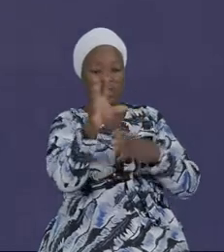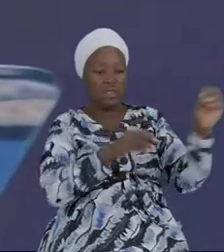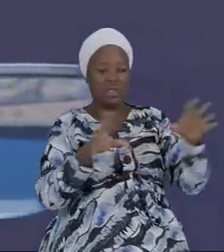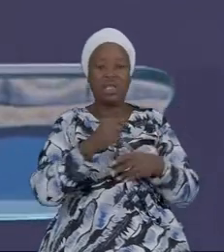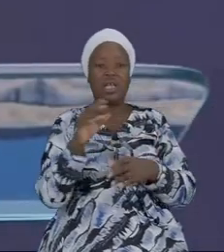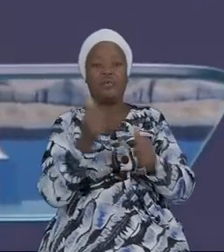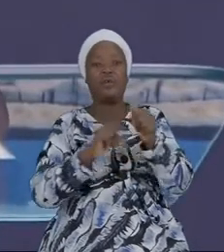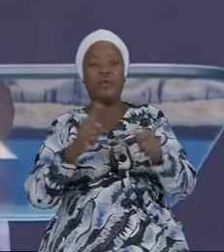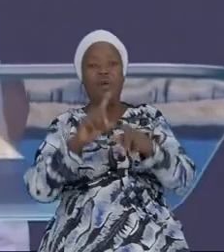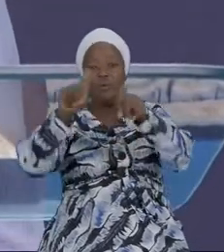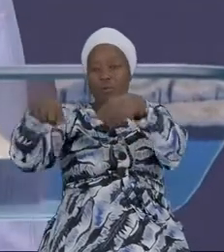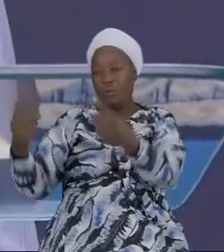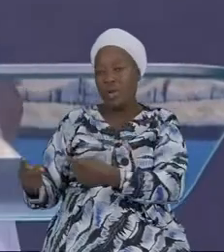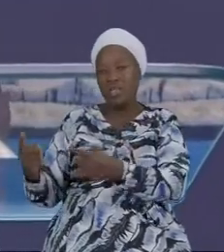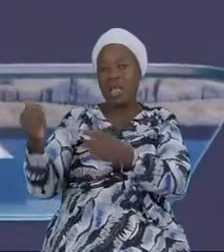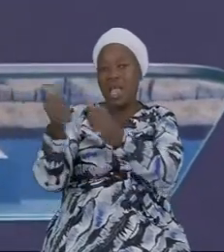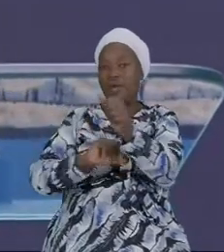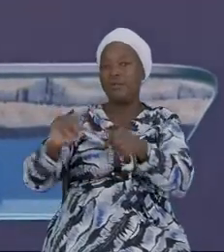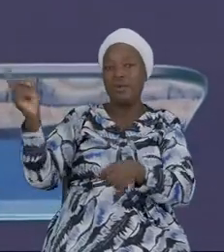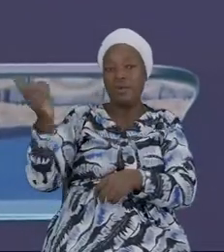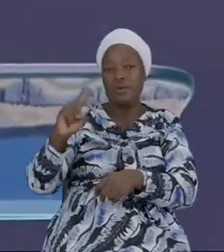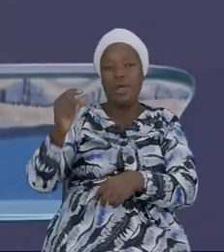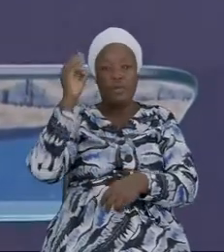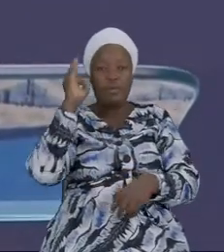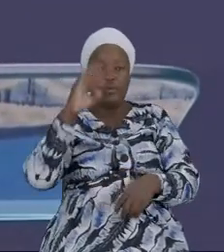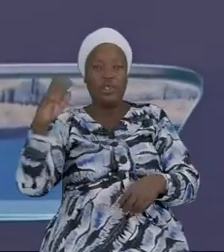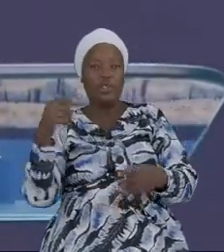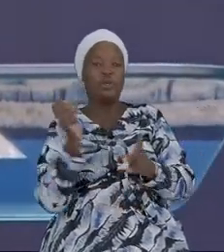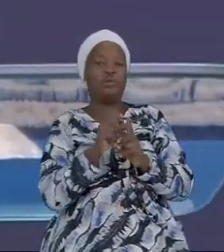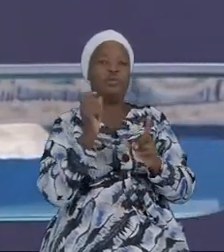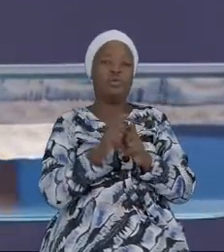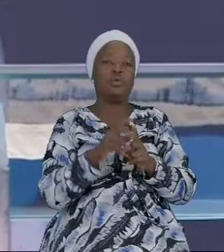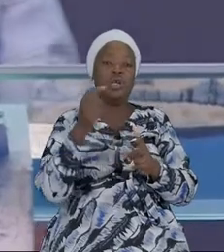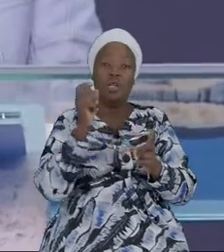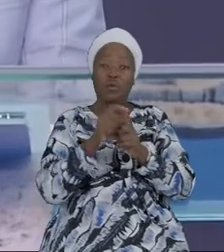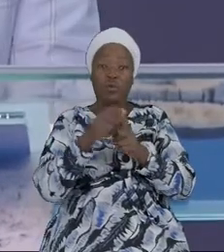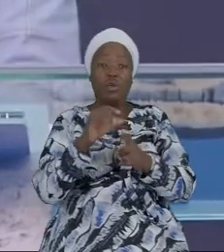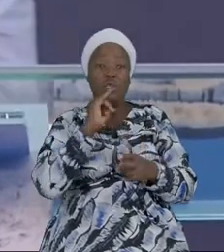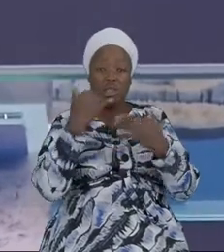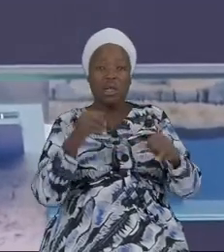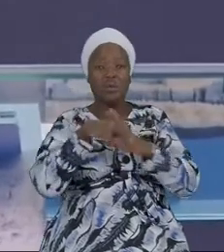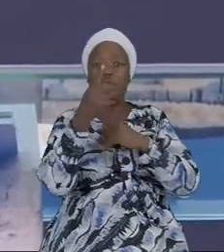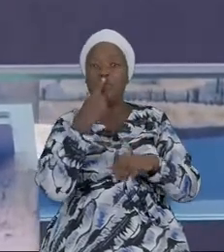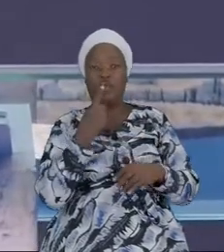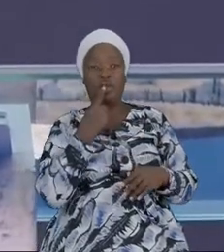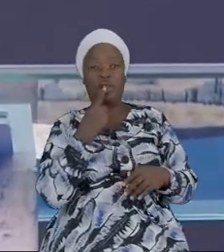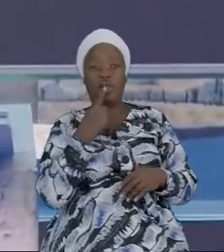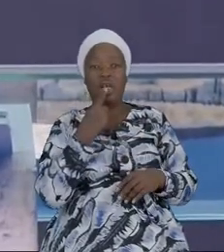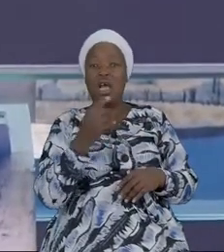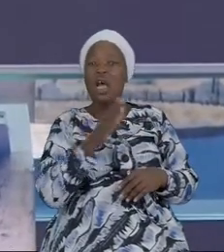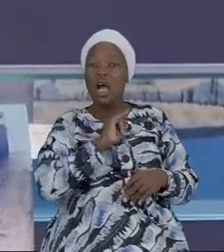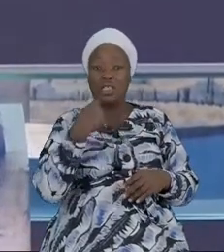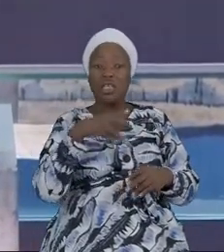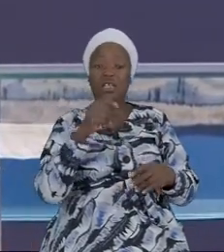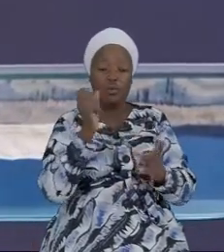abroad went everywhere preaching the word. The word is now in your mouth. I said